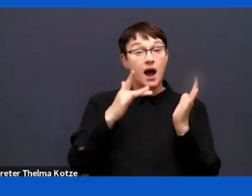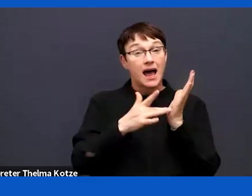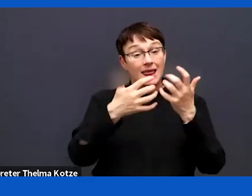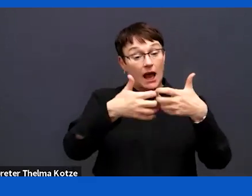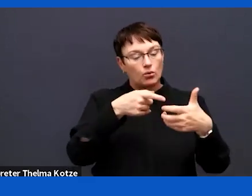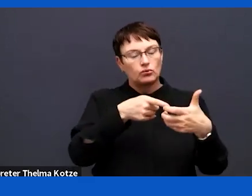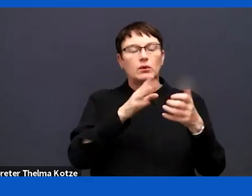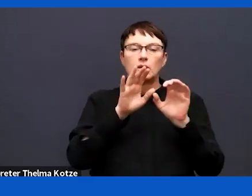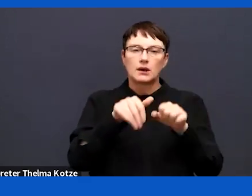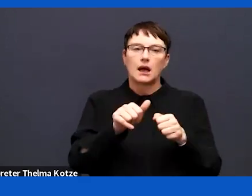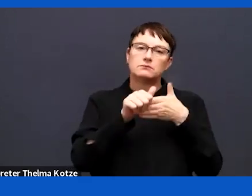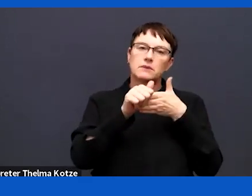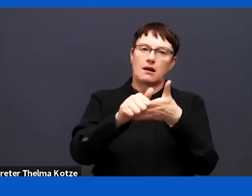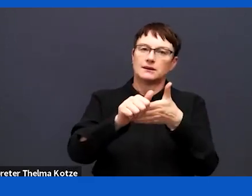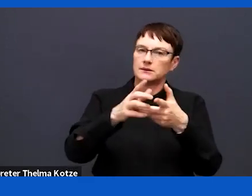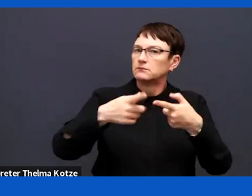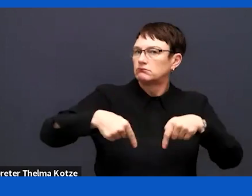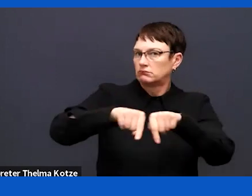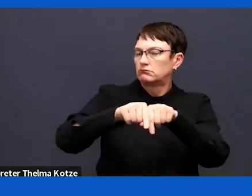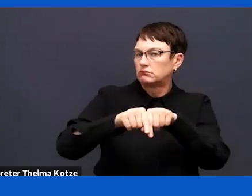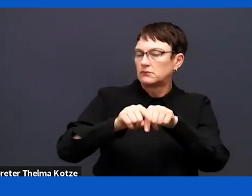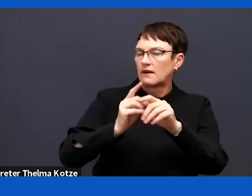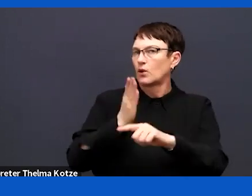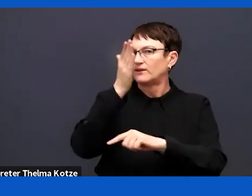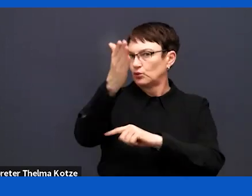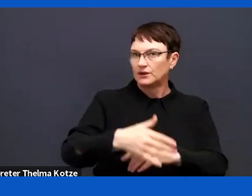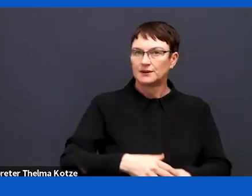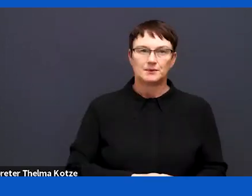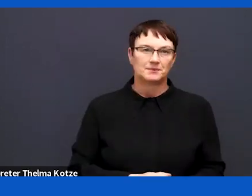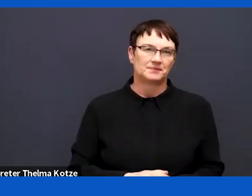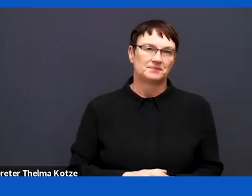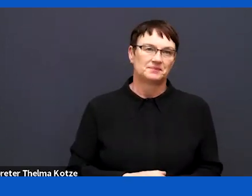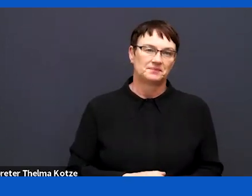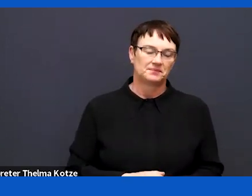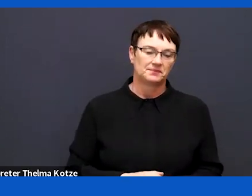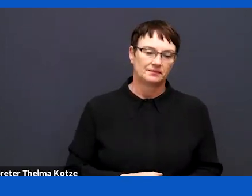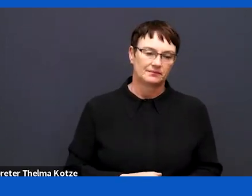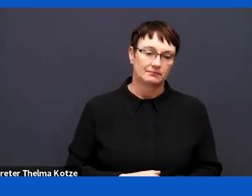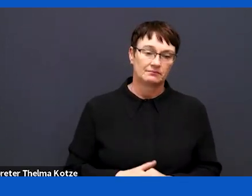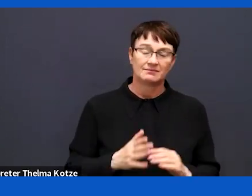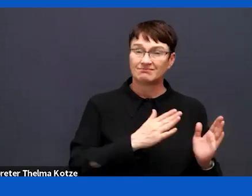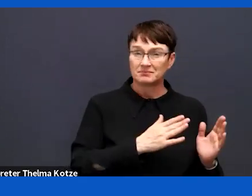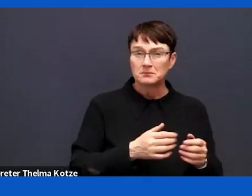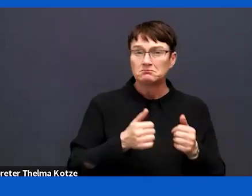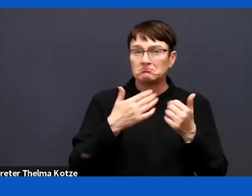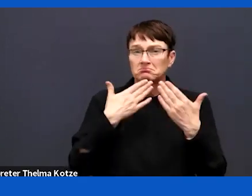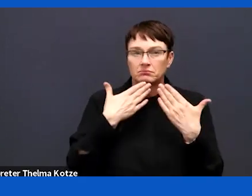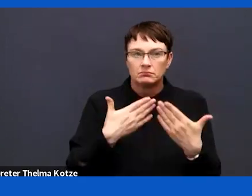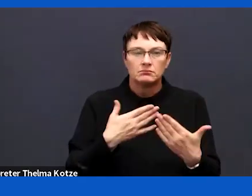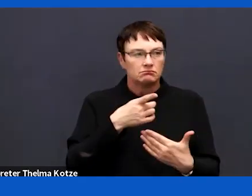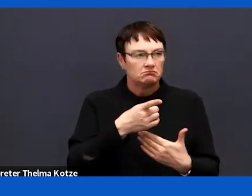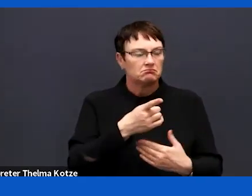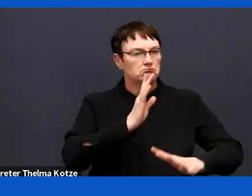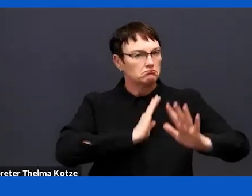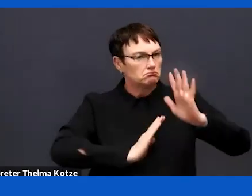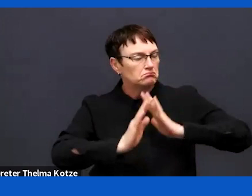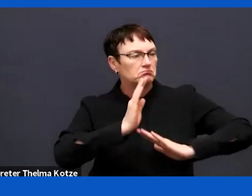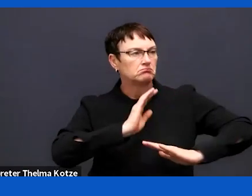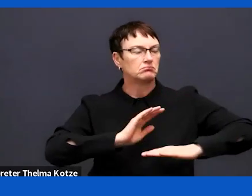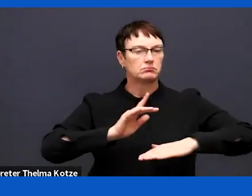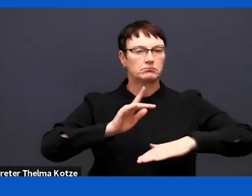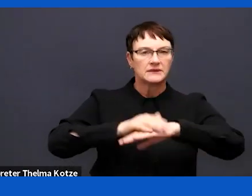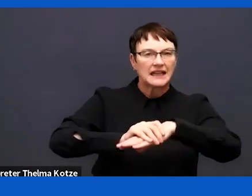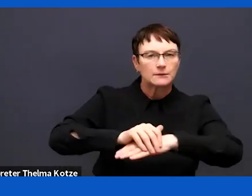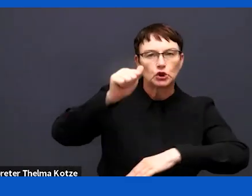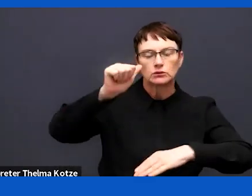Interesting. So that brings us back to the kind of need of expertise and skills and things like that. But that's really good to